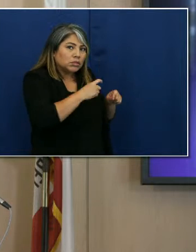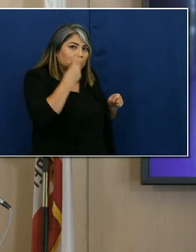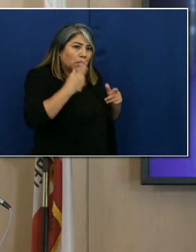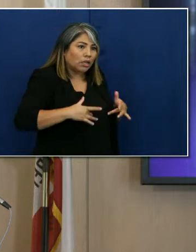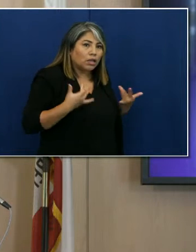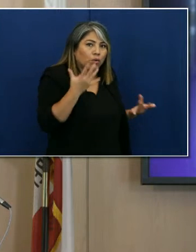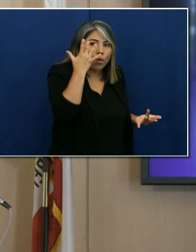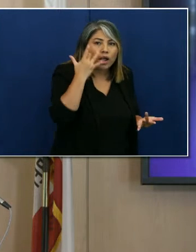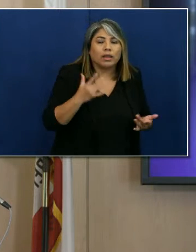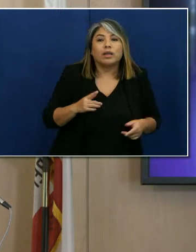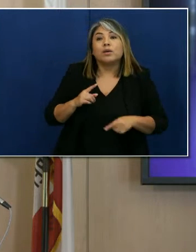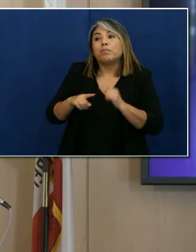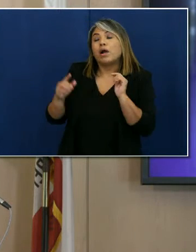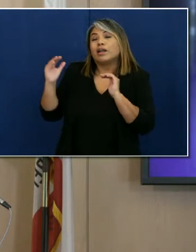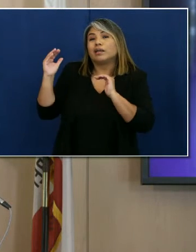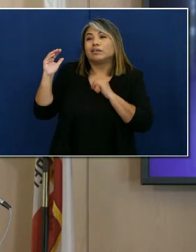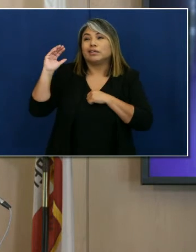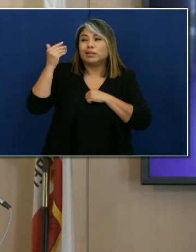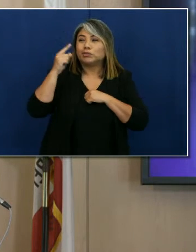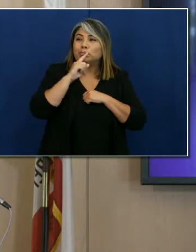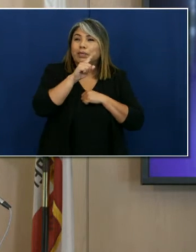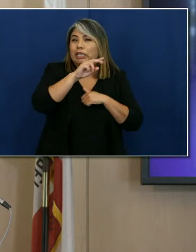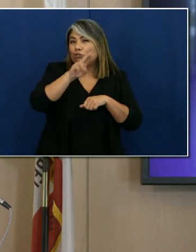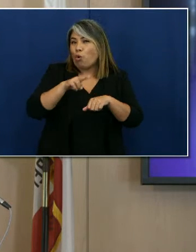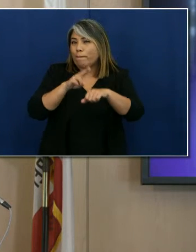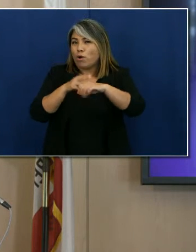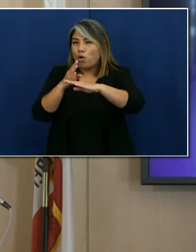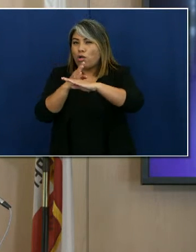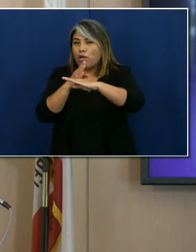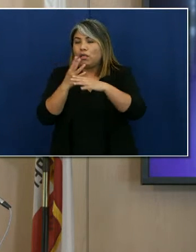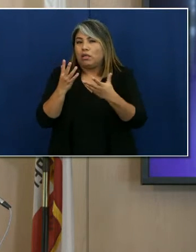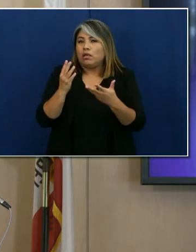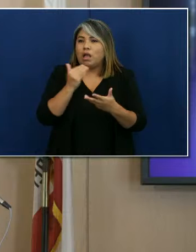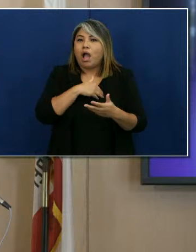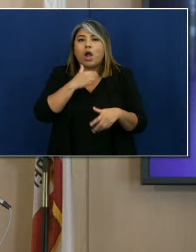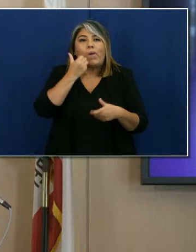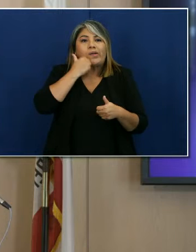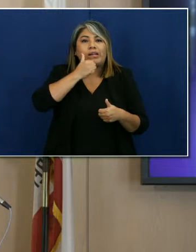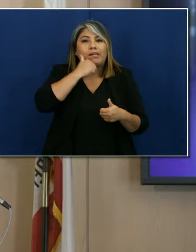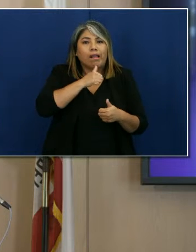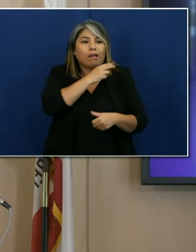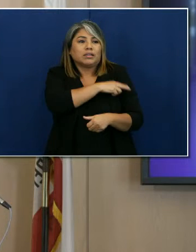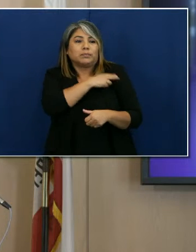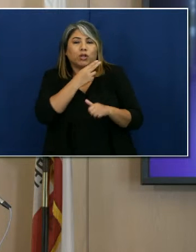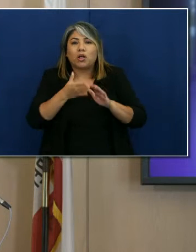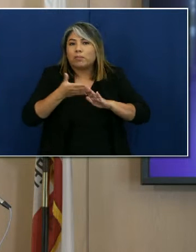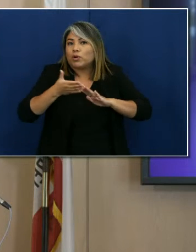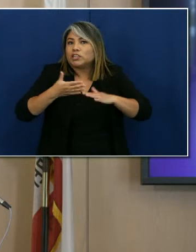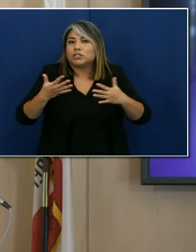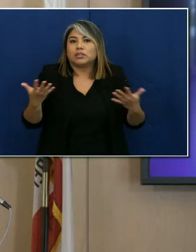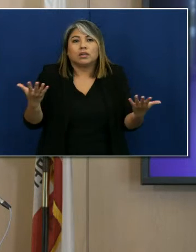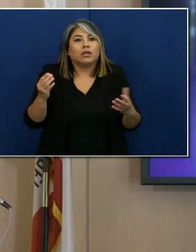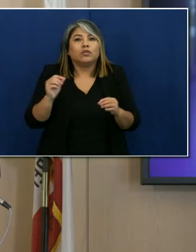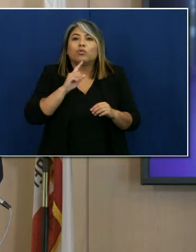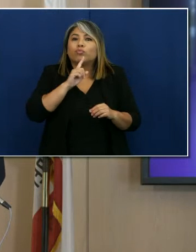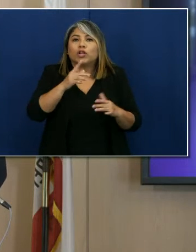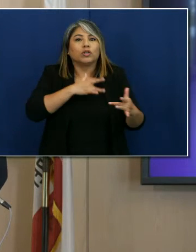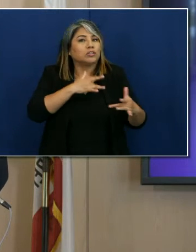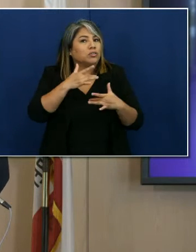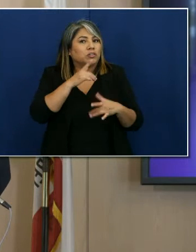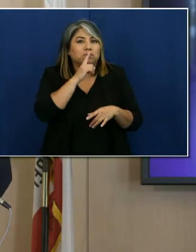But it seems to be in the normal variation of our day-to-day hospitals operations, no real